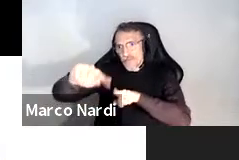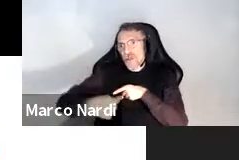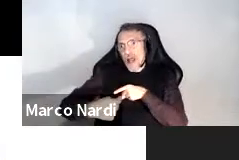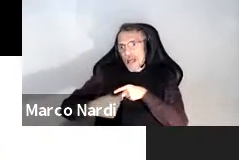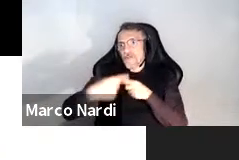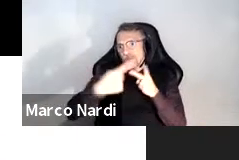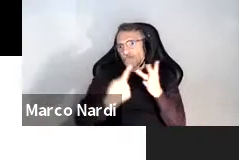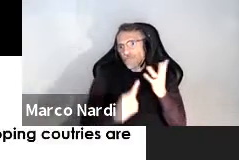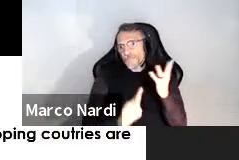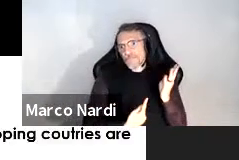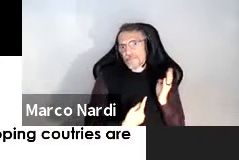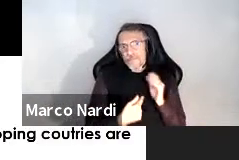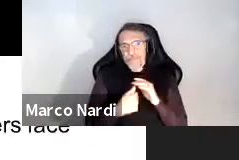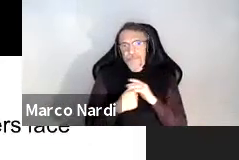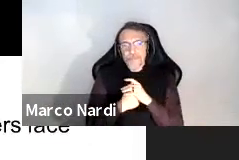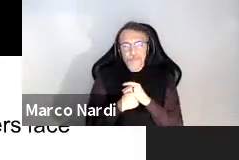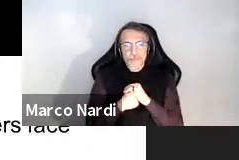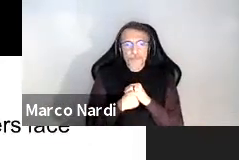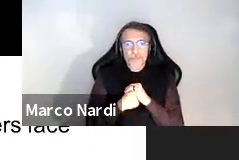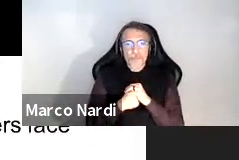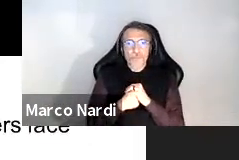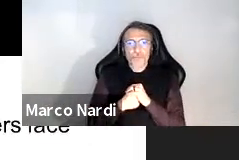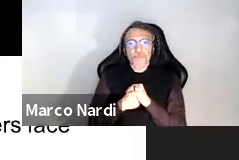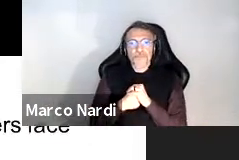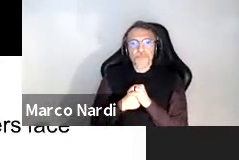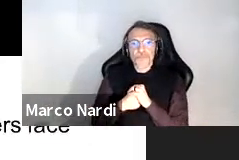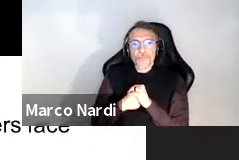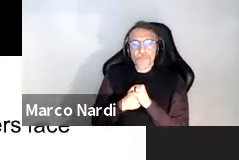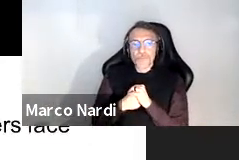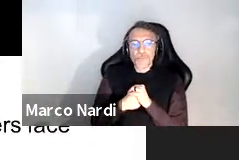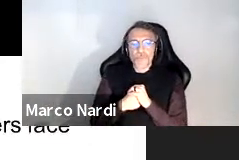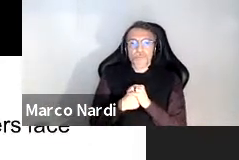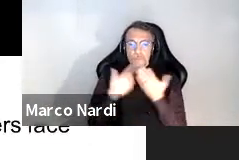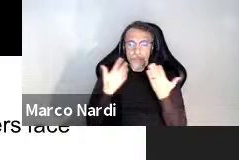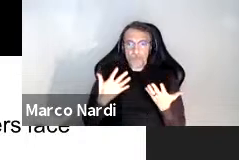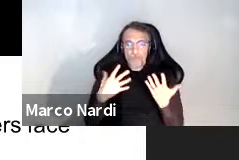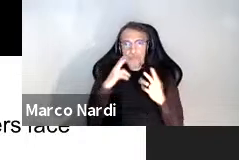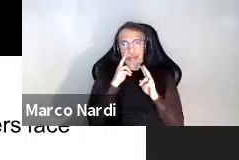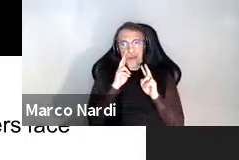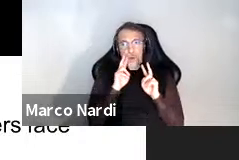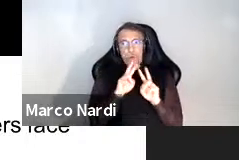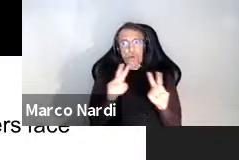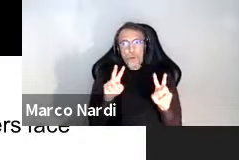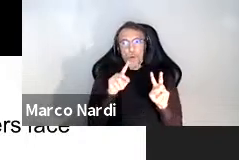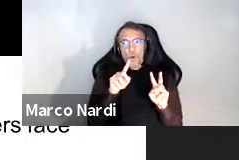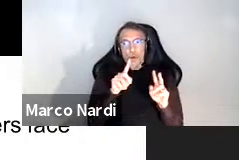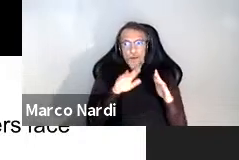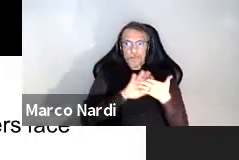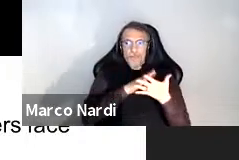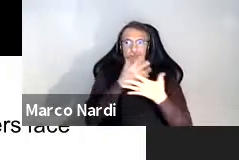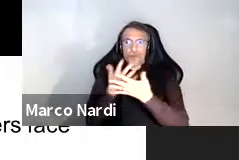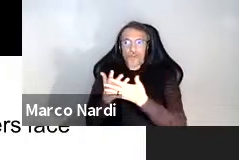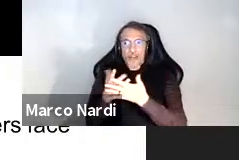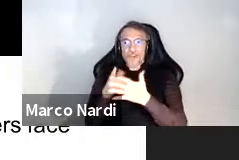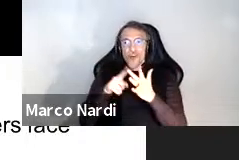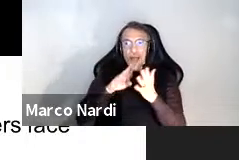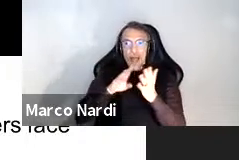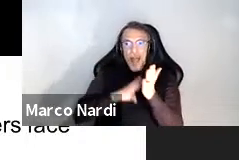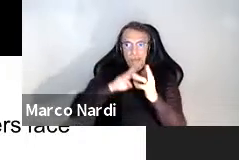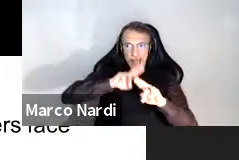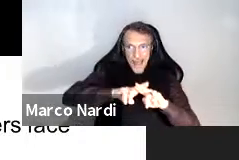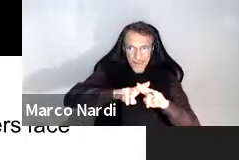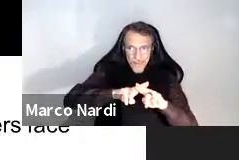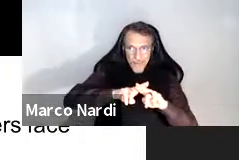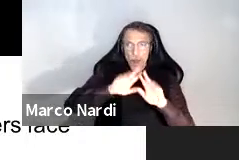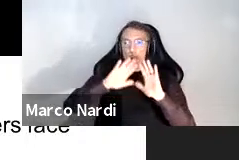mention few. Now, when you look at the projections that the IMF and the